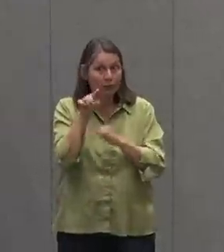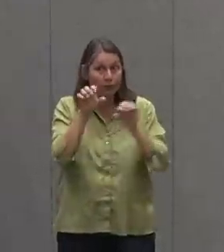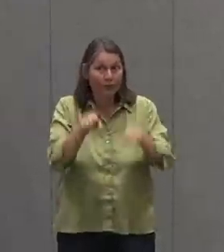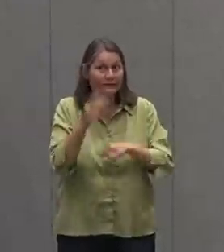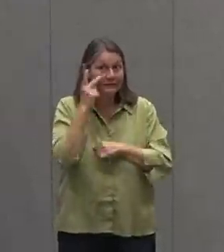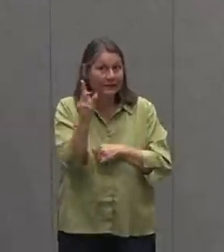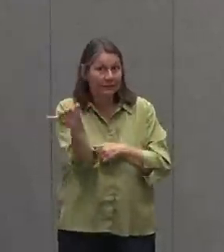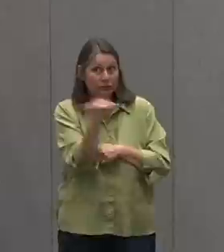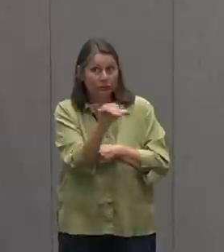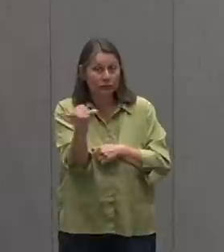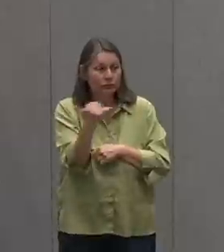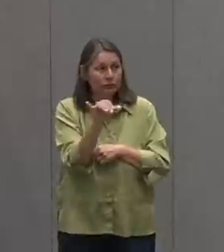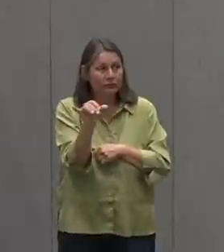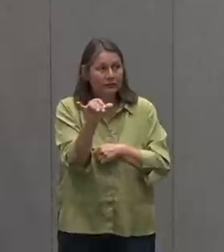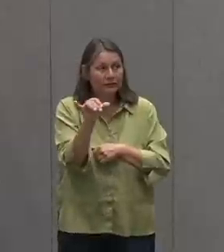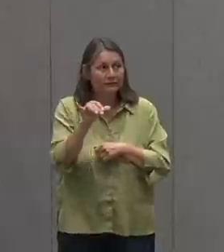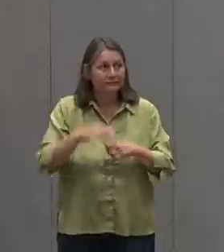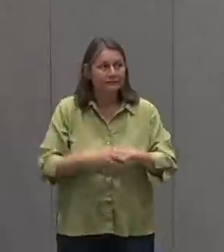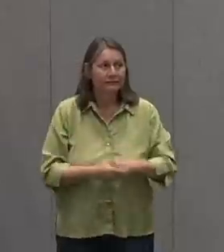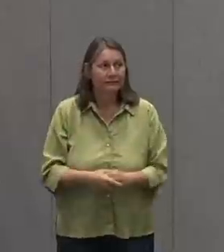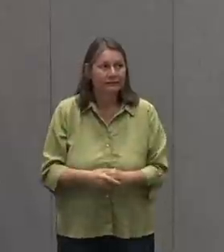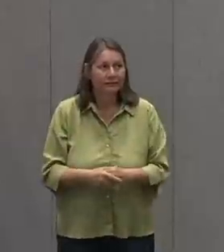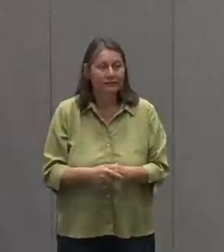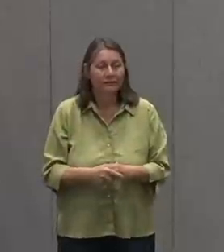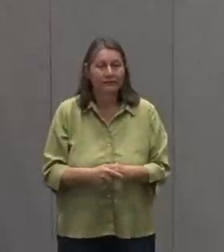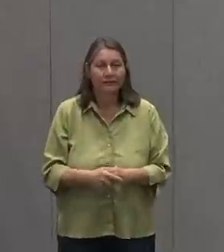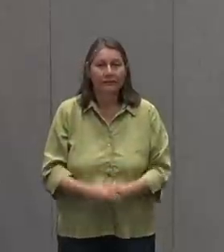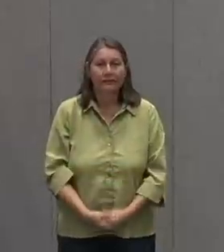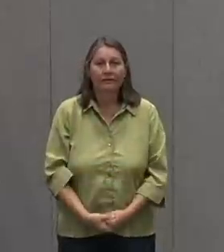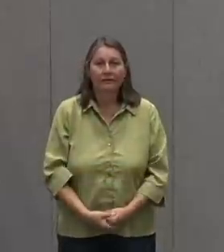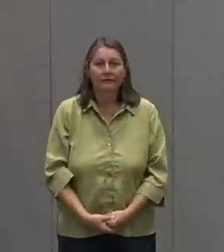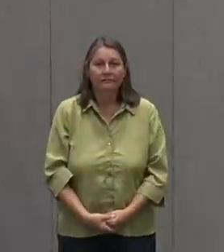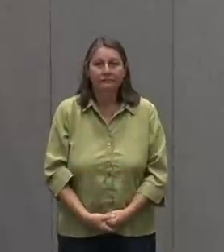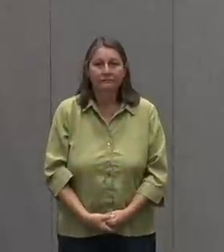too. They're not sitting very well.